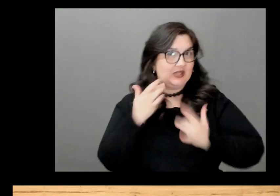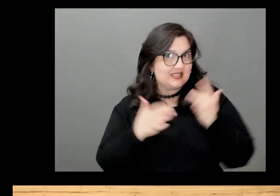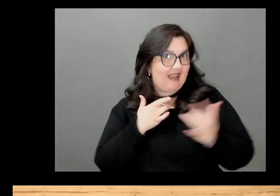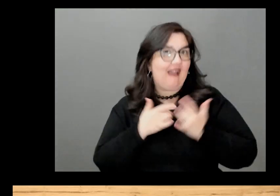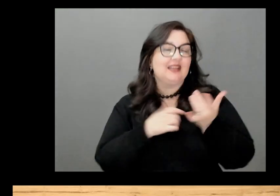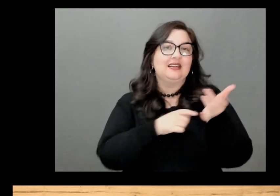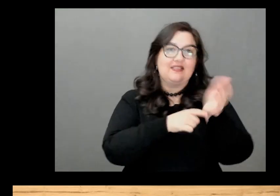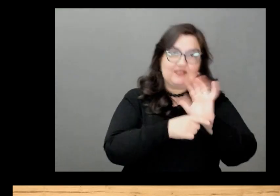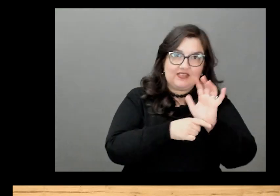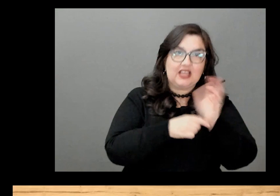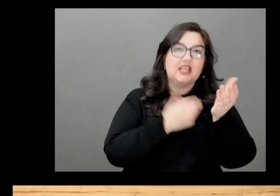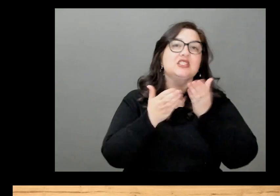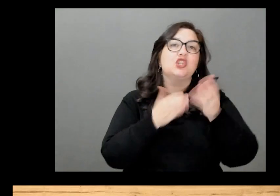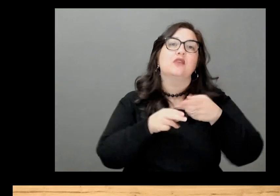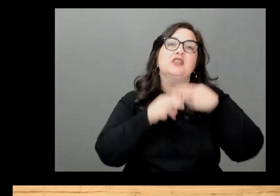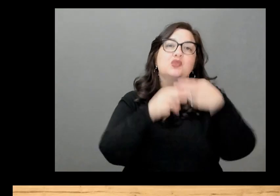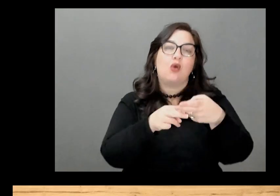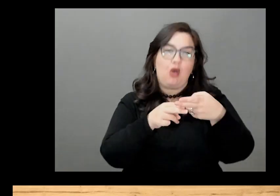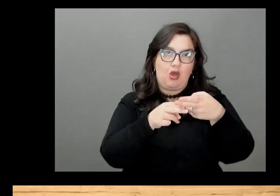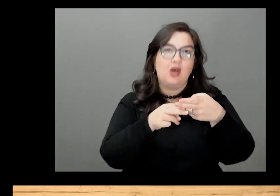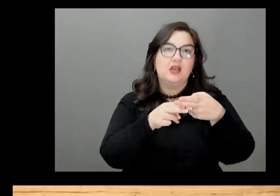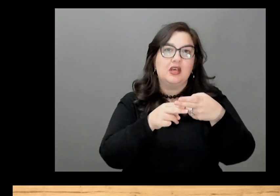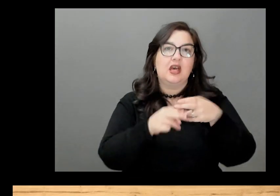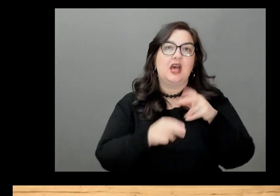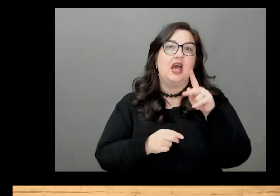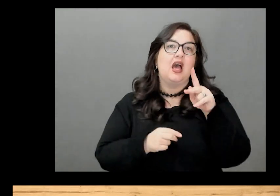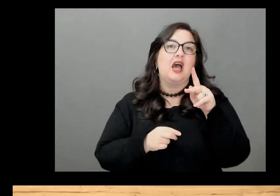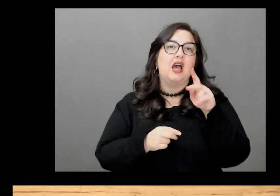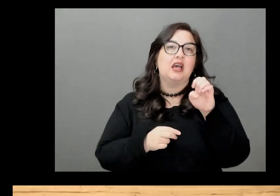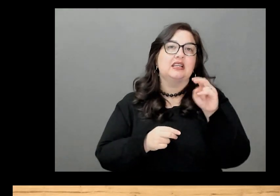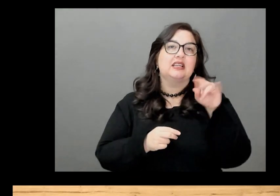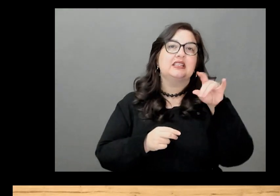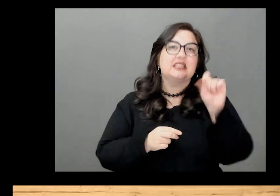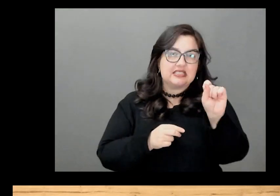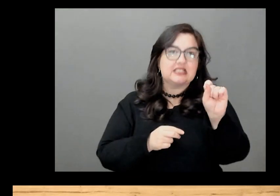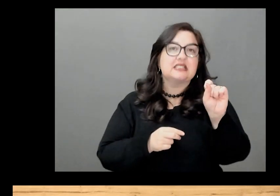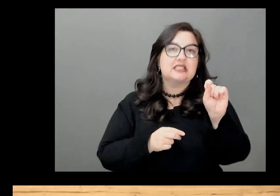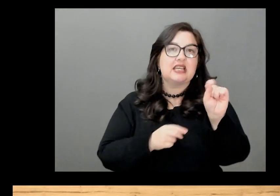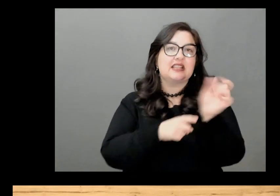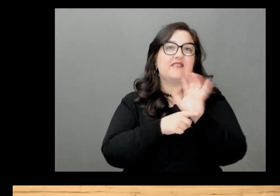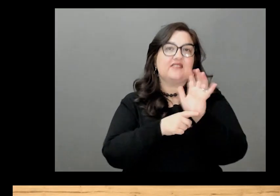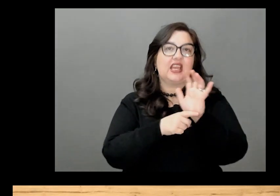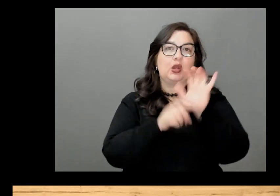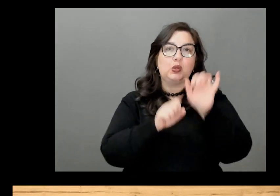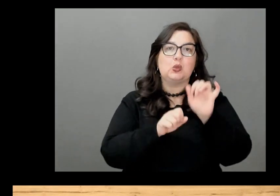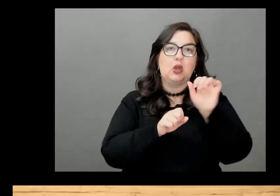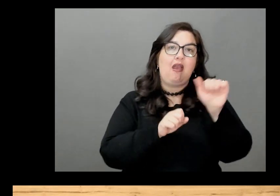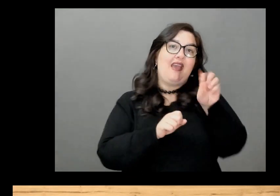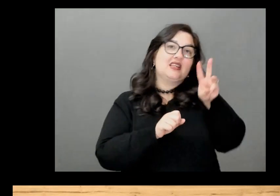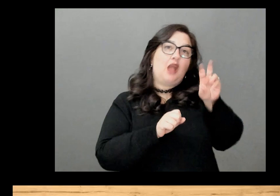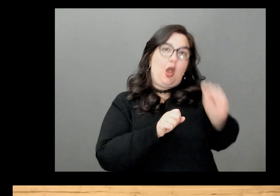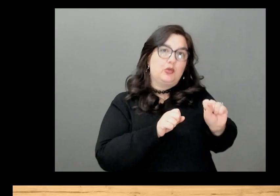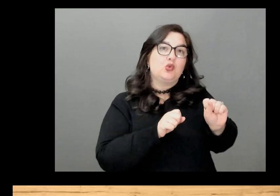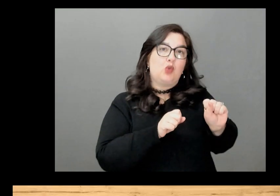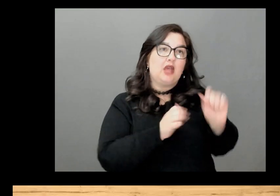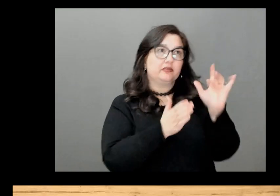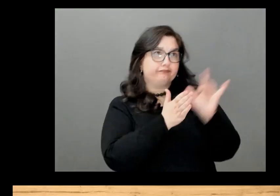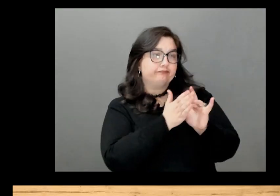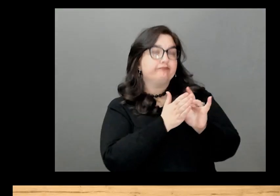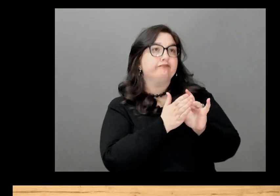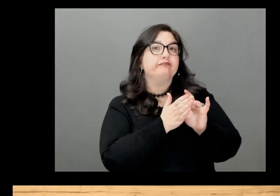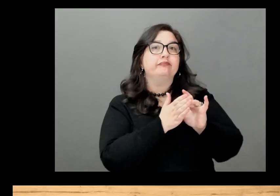We have a service called Kinesis Video Streams, KVS, in AWS, where it can take